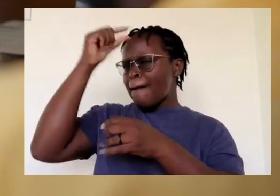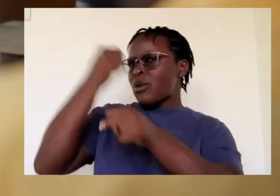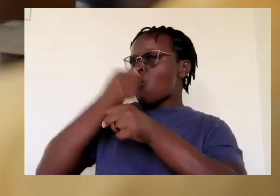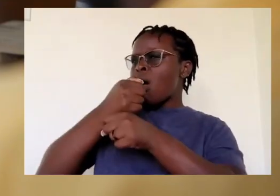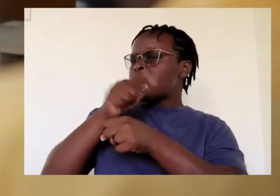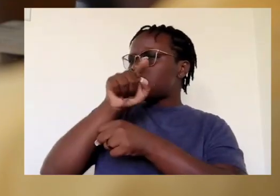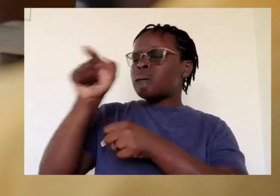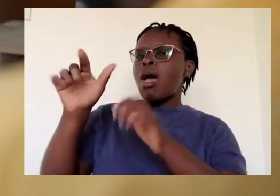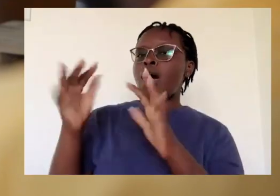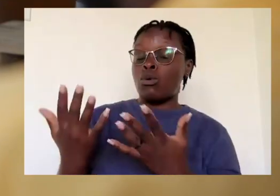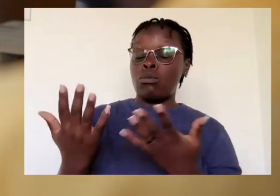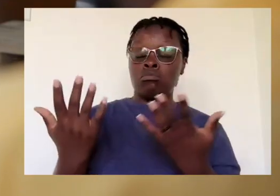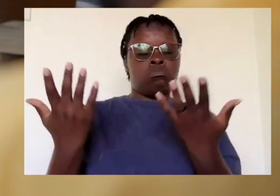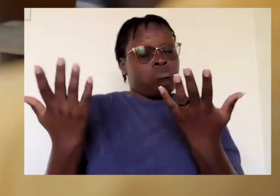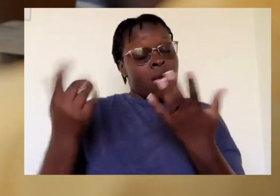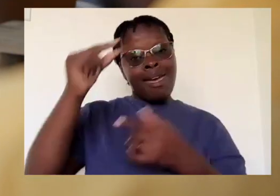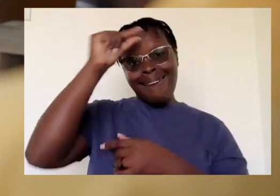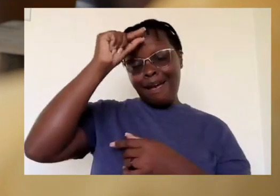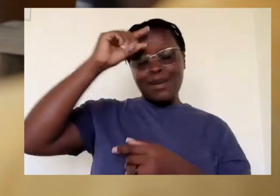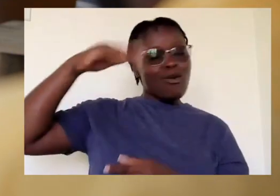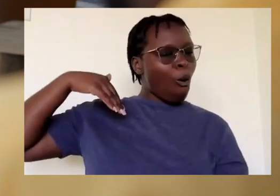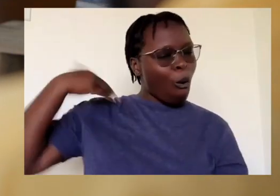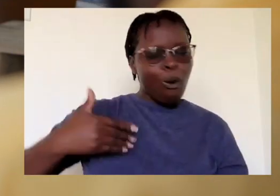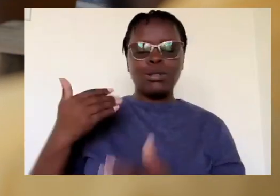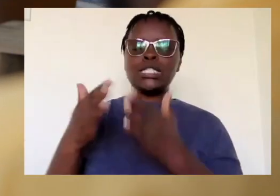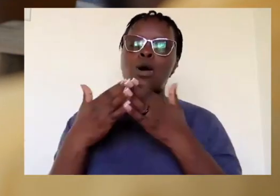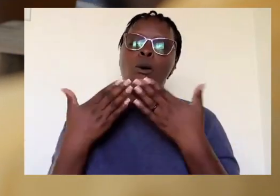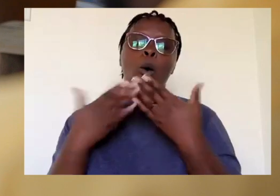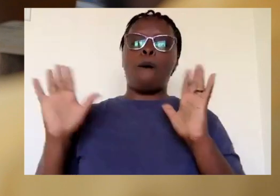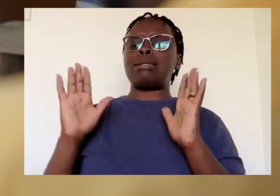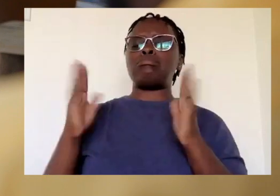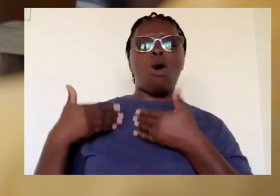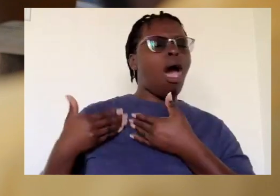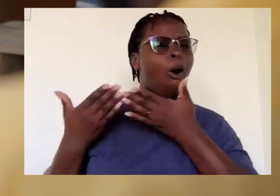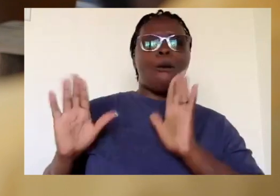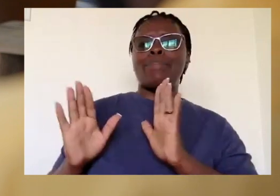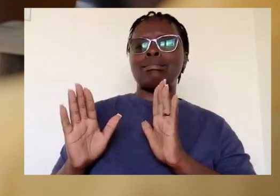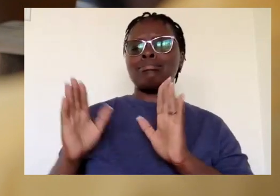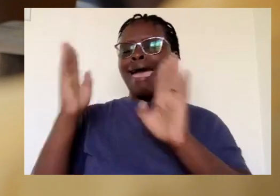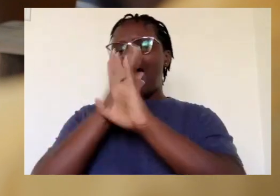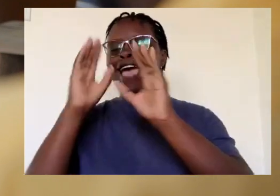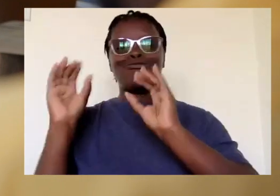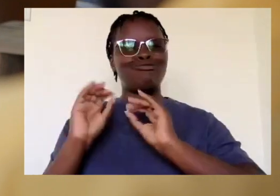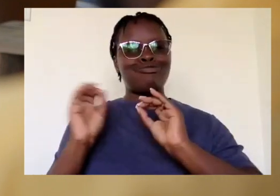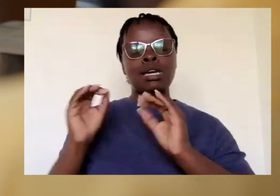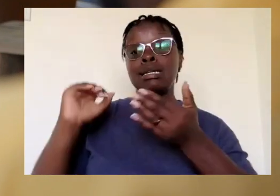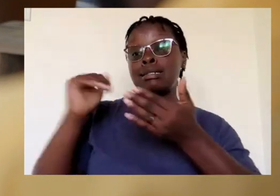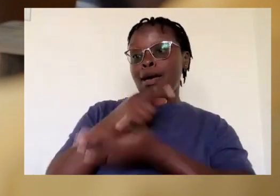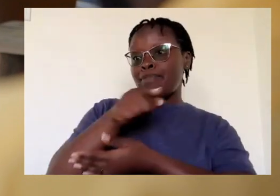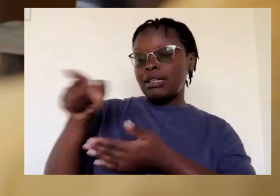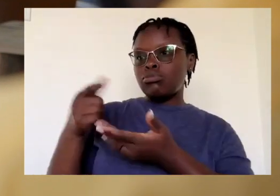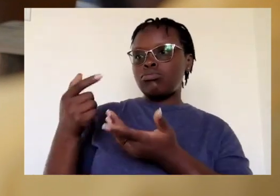we've always been open, to working with the private sector, and not only the private sector, even with the community, you see, because some of